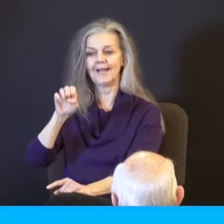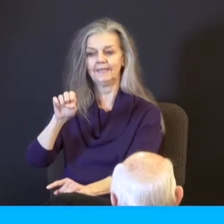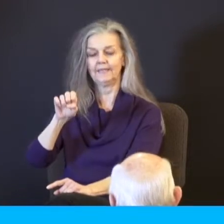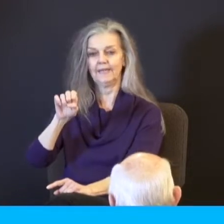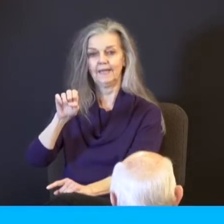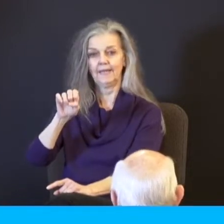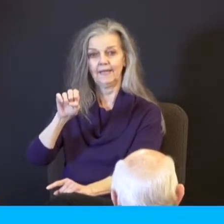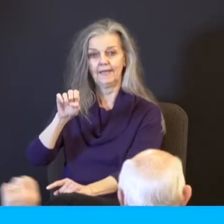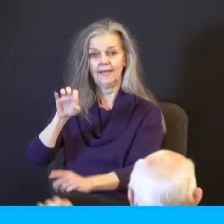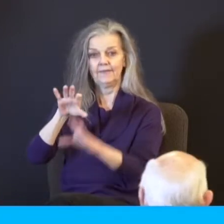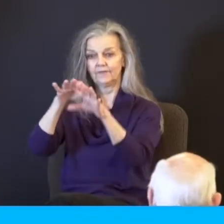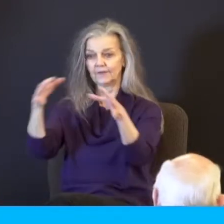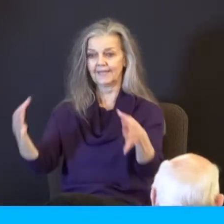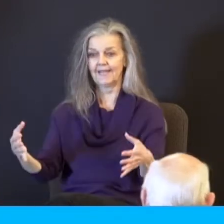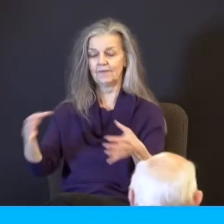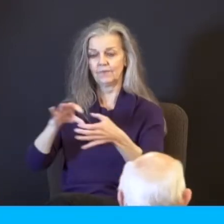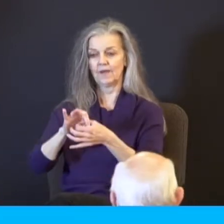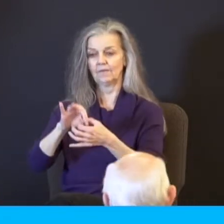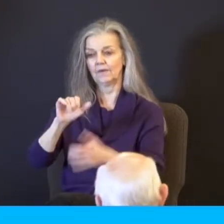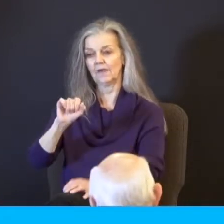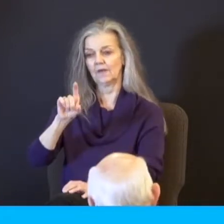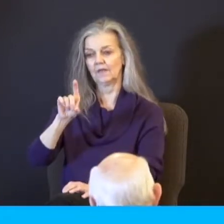of Adullam. Who hid in the cave of Adullam?